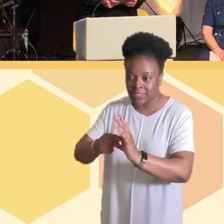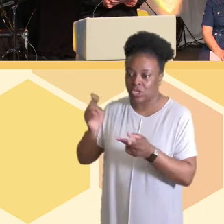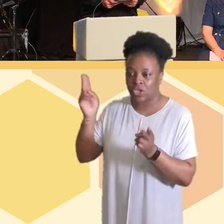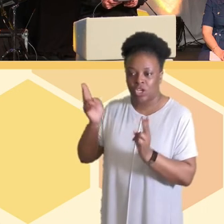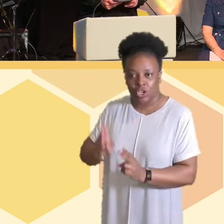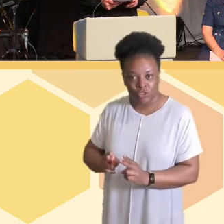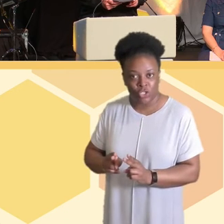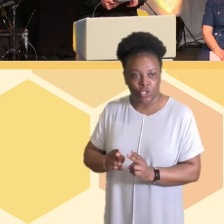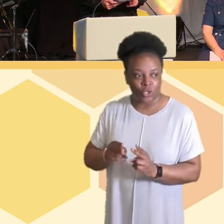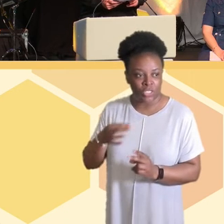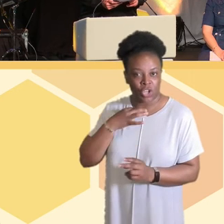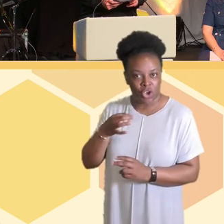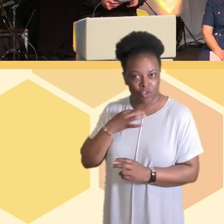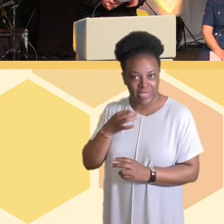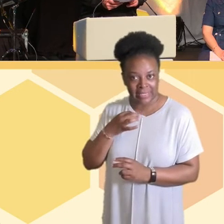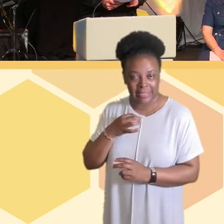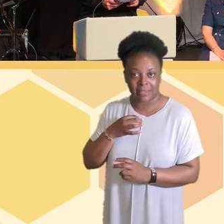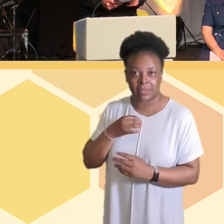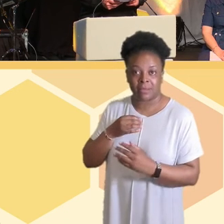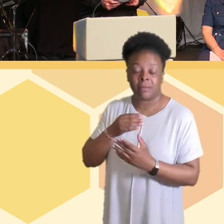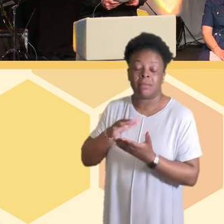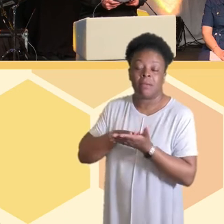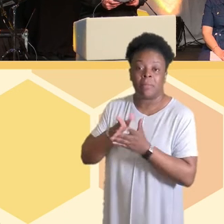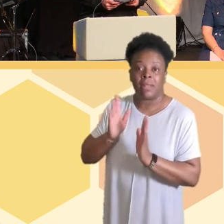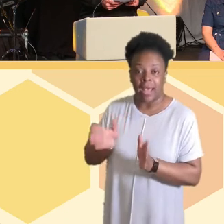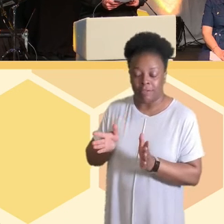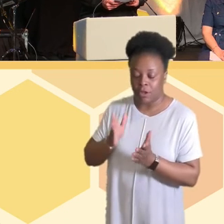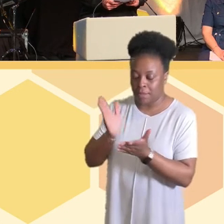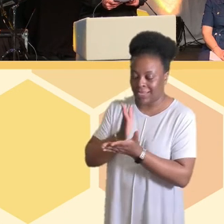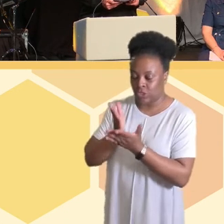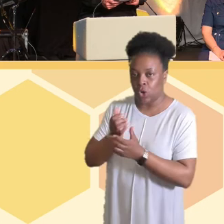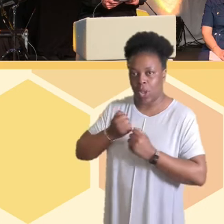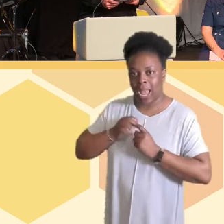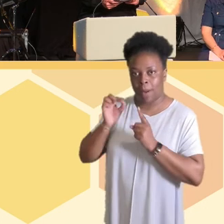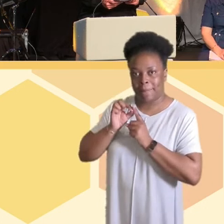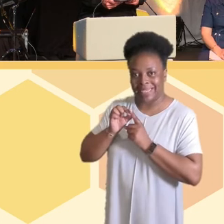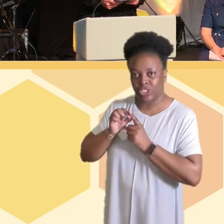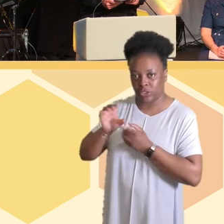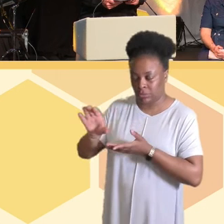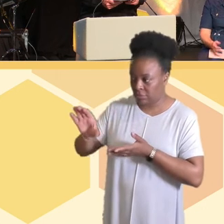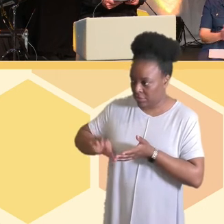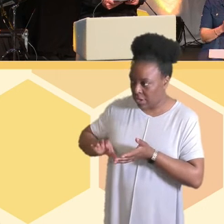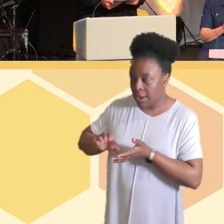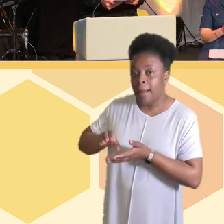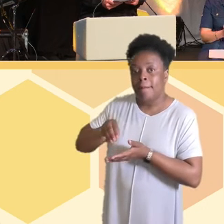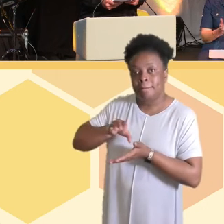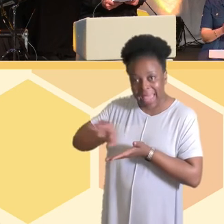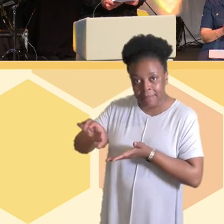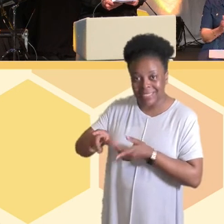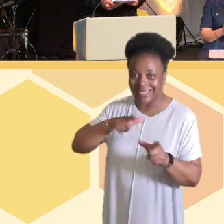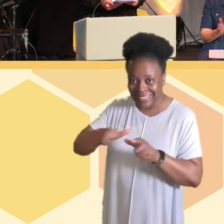churches whilst ensuring that our pension commitments are honoured. There is still